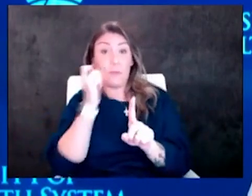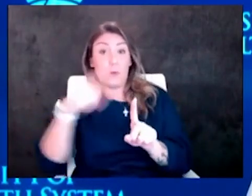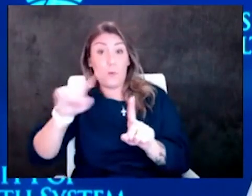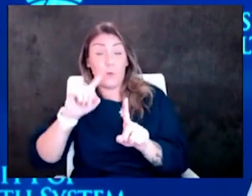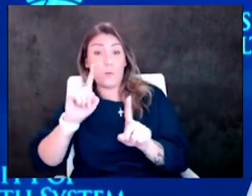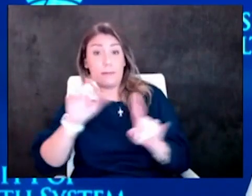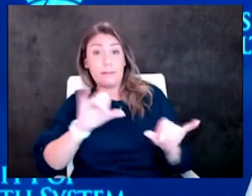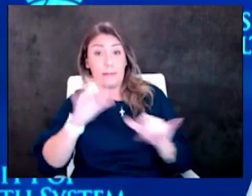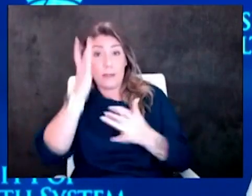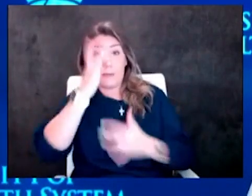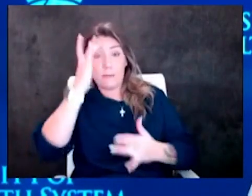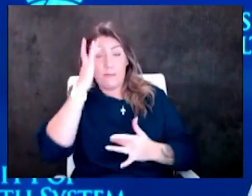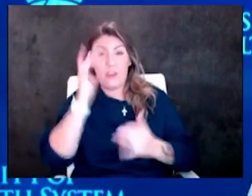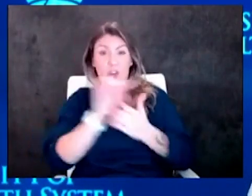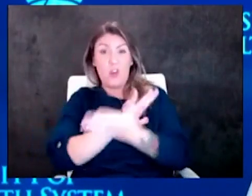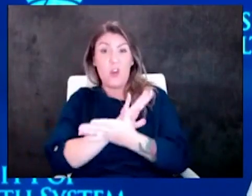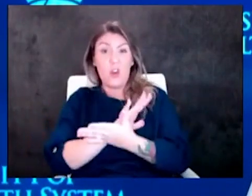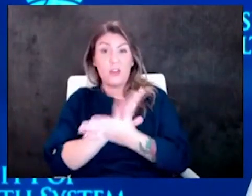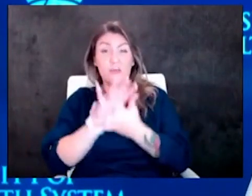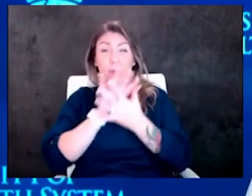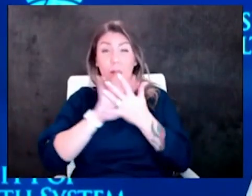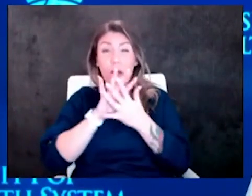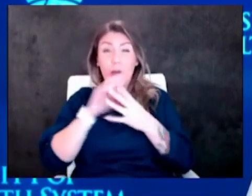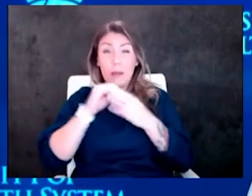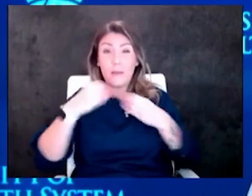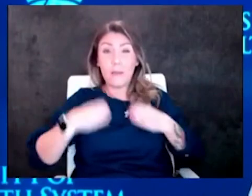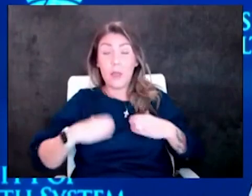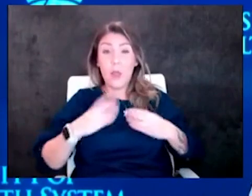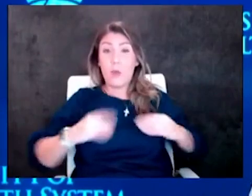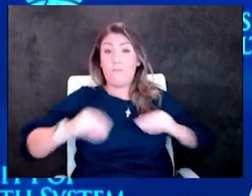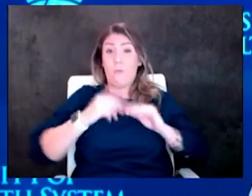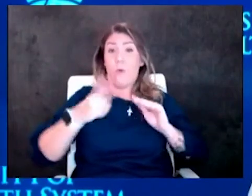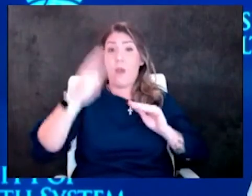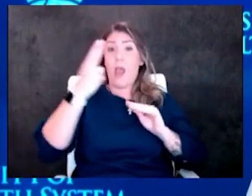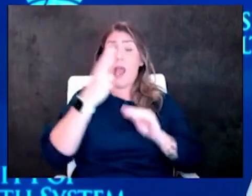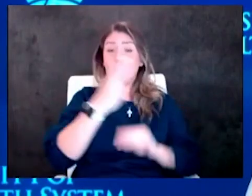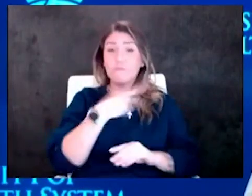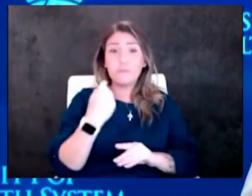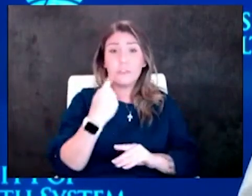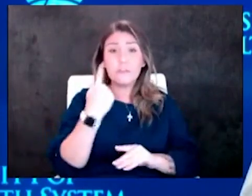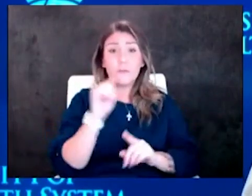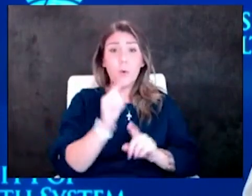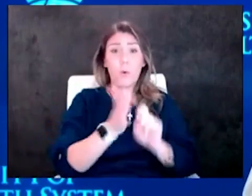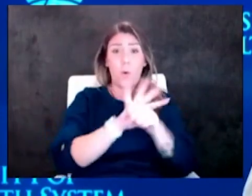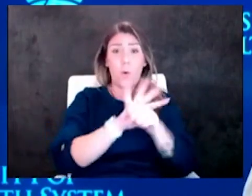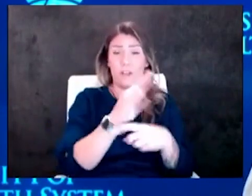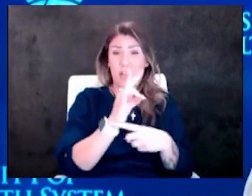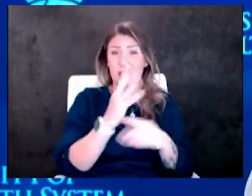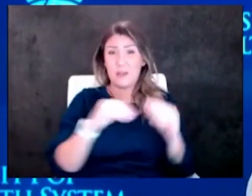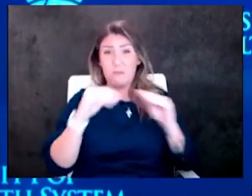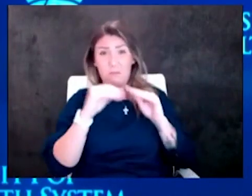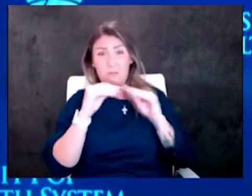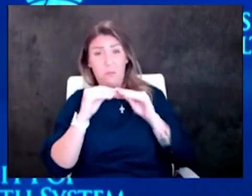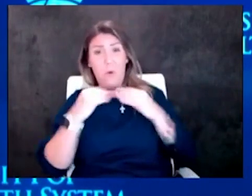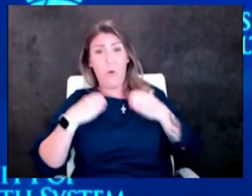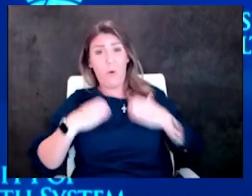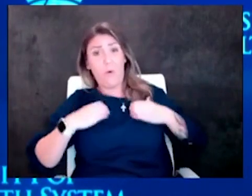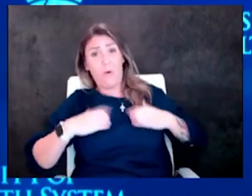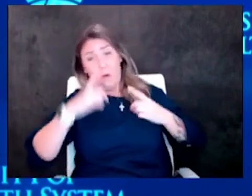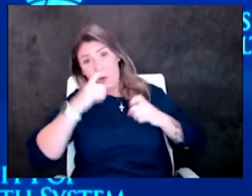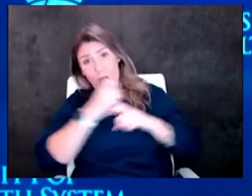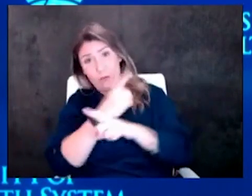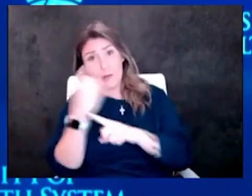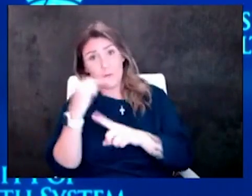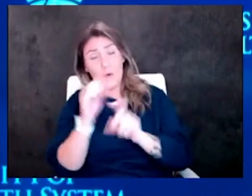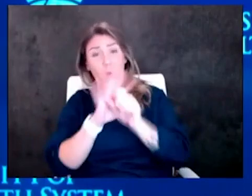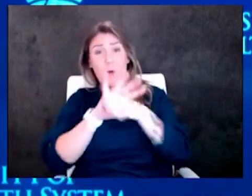of the lungs can make you more susceptible to COVID-19 and more pulmonary complications from more lung complications from COVID-19. So make